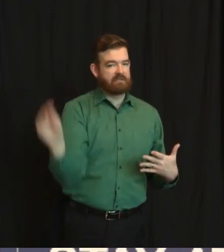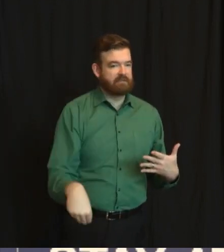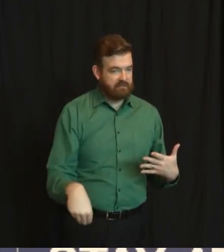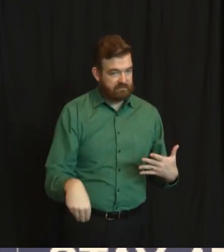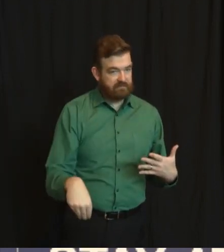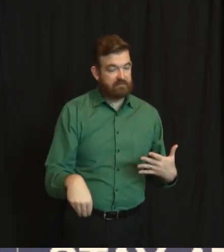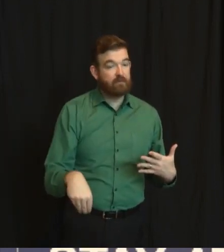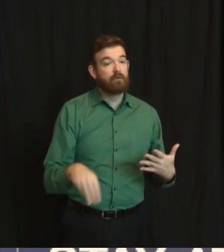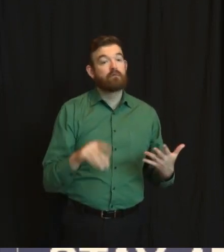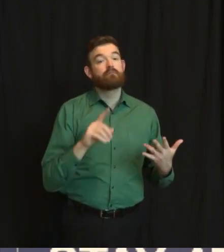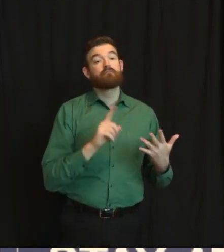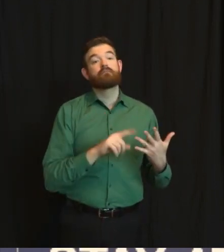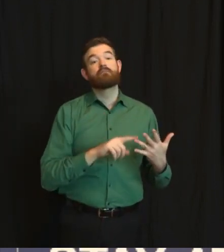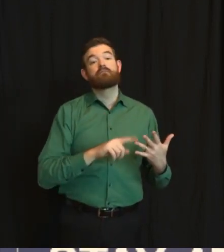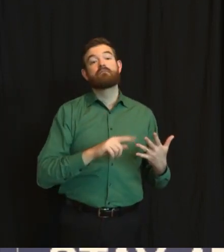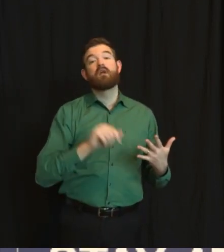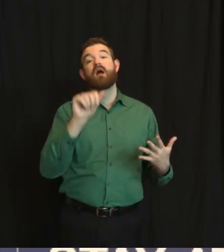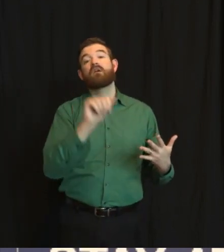16.3%, Asian,